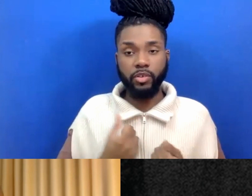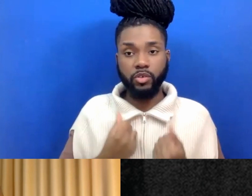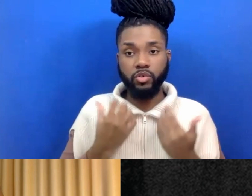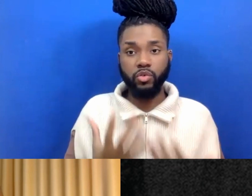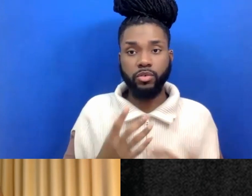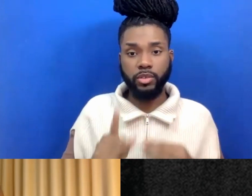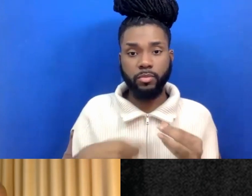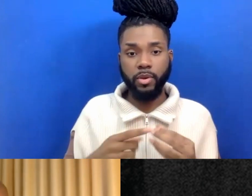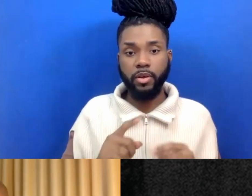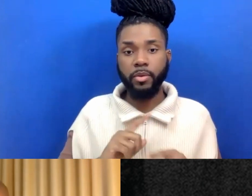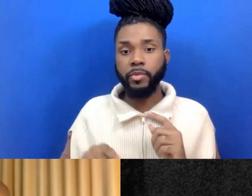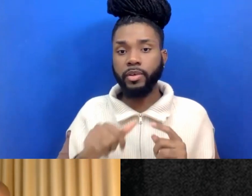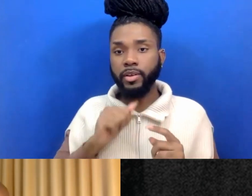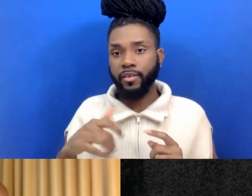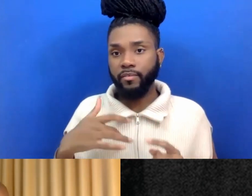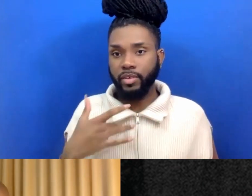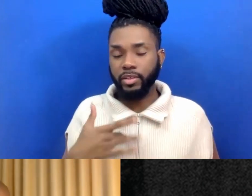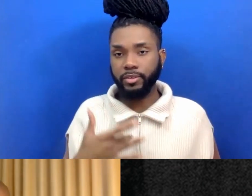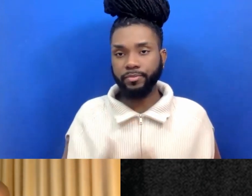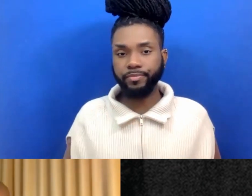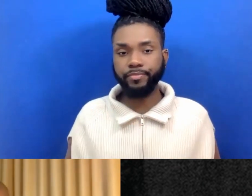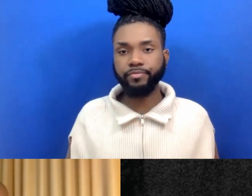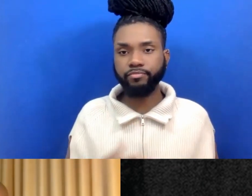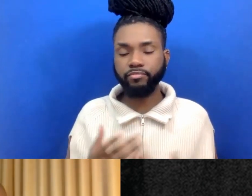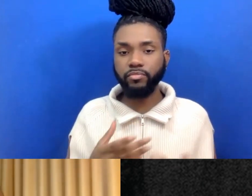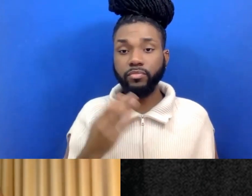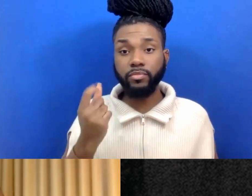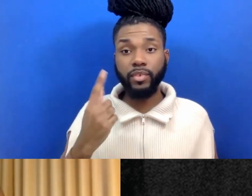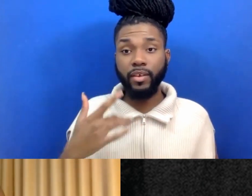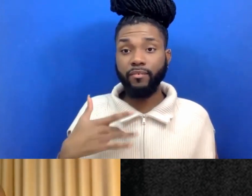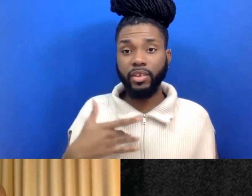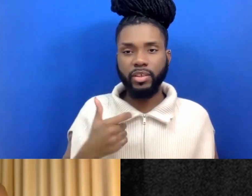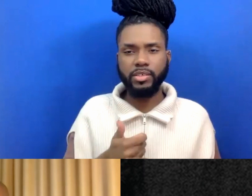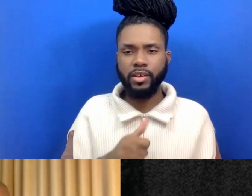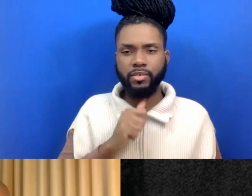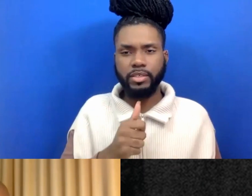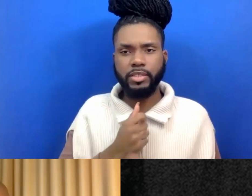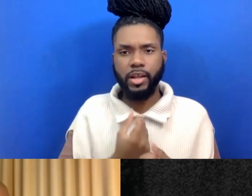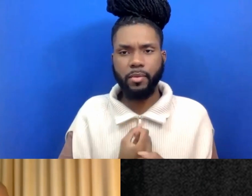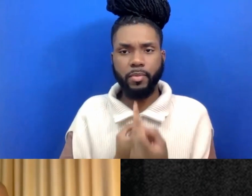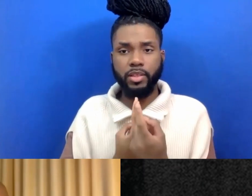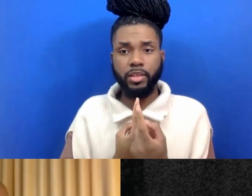feeling, end quote. And feeling is not empathy, but it